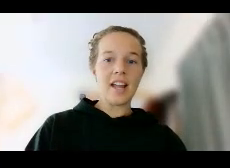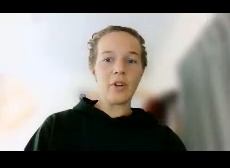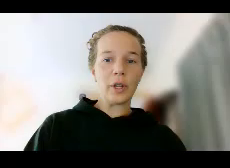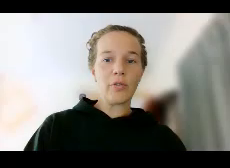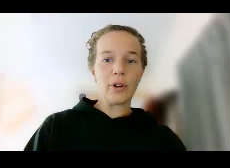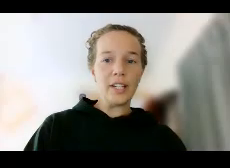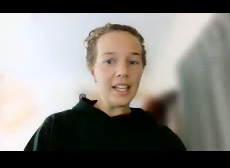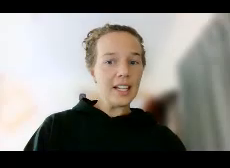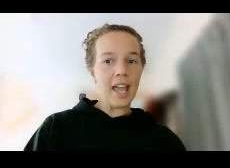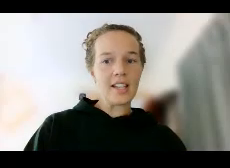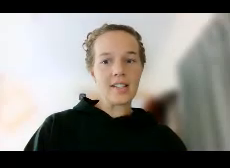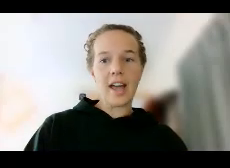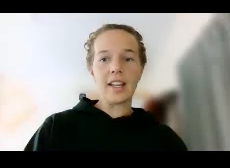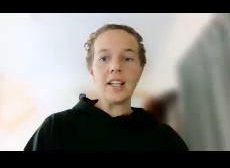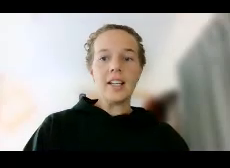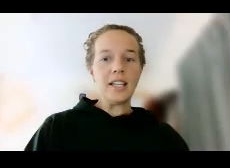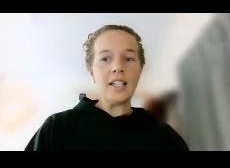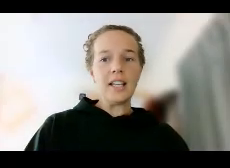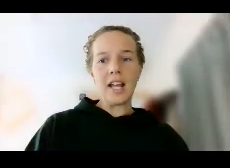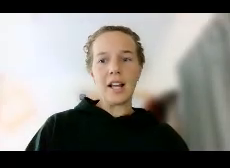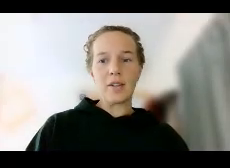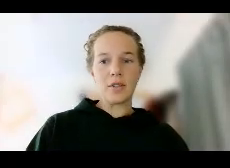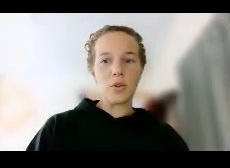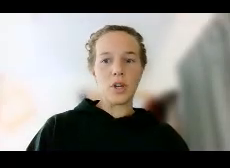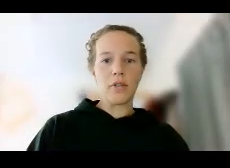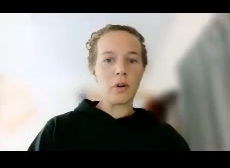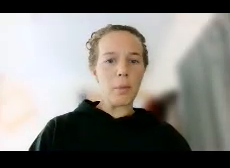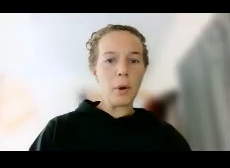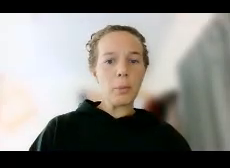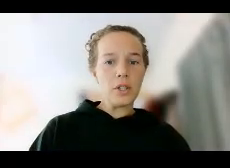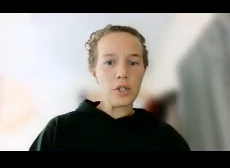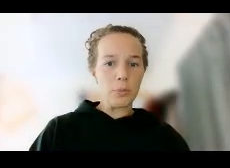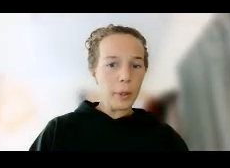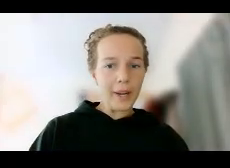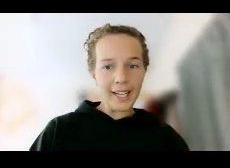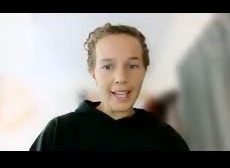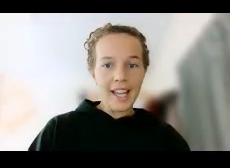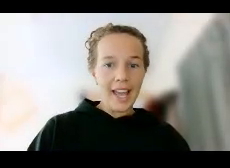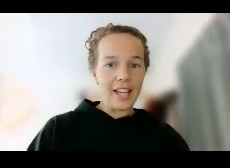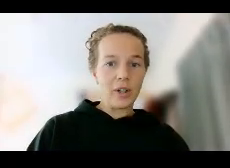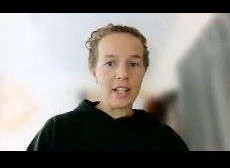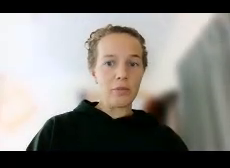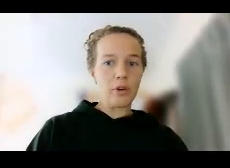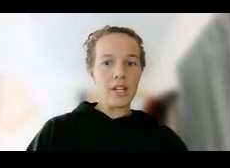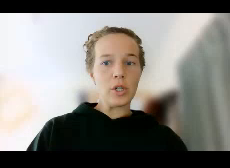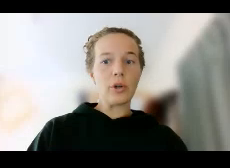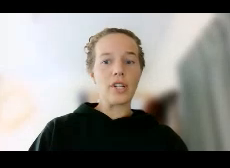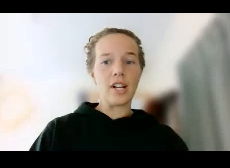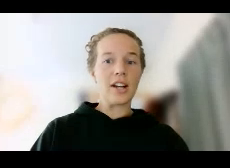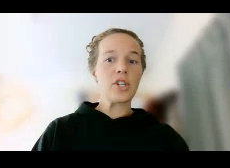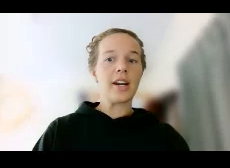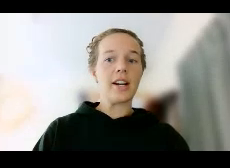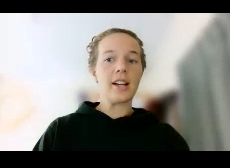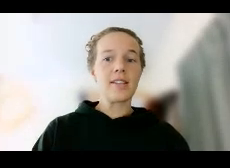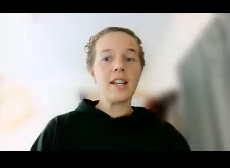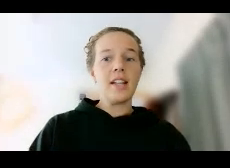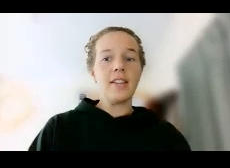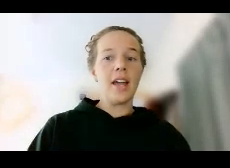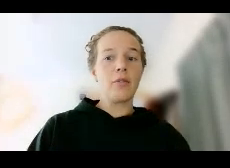Exactly. Instead of looking for a needle in a haystack, eDNA allows us to survey remote beaches more quickly and collect information across